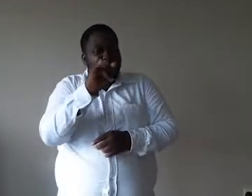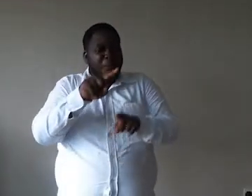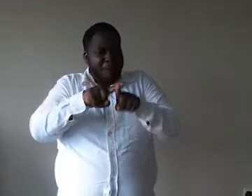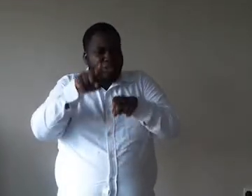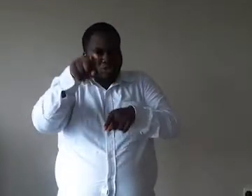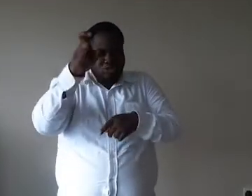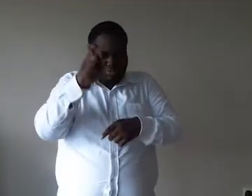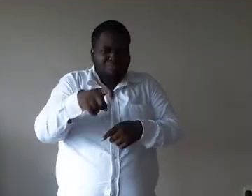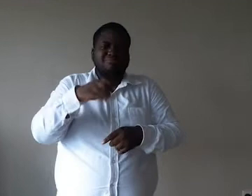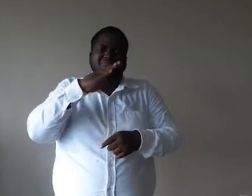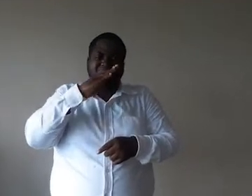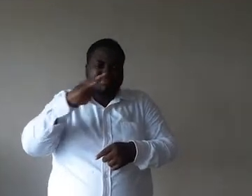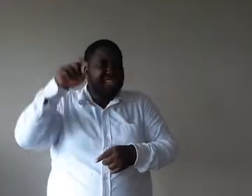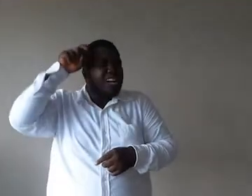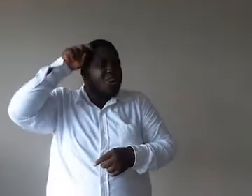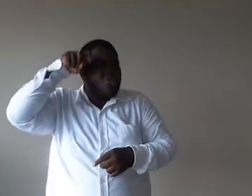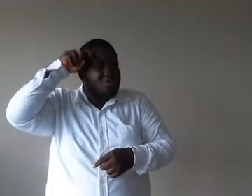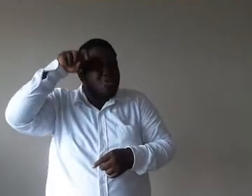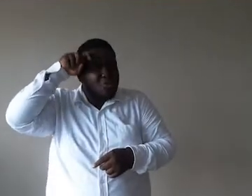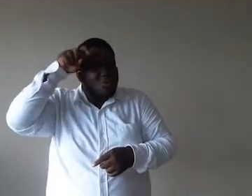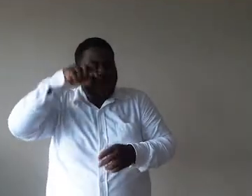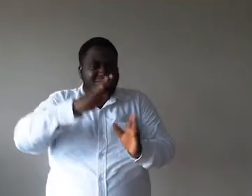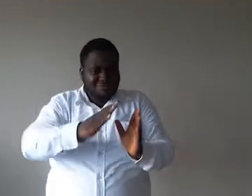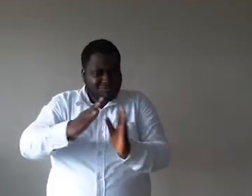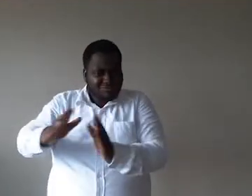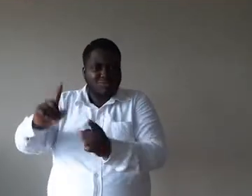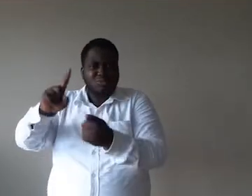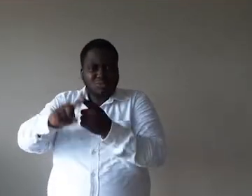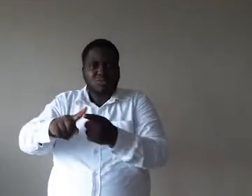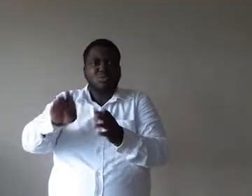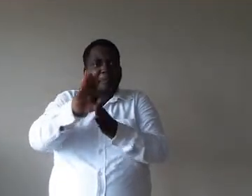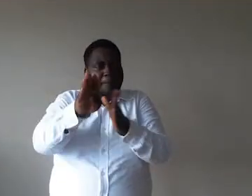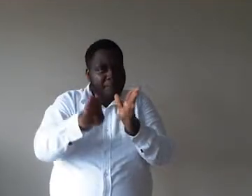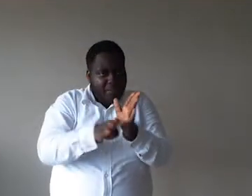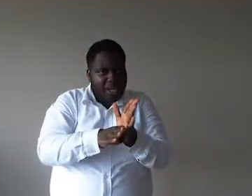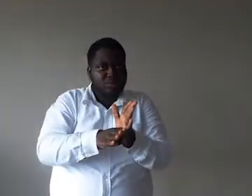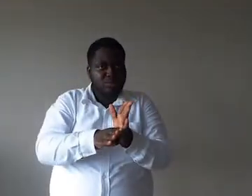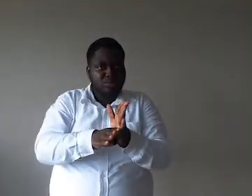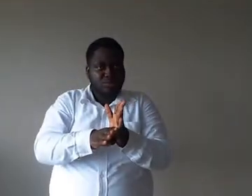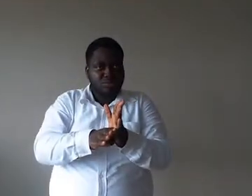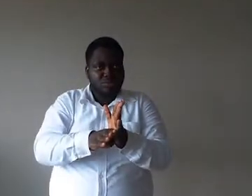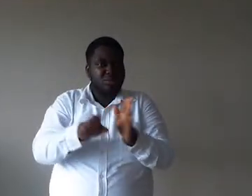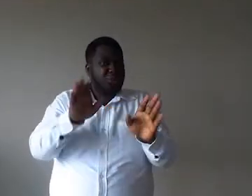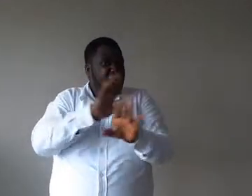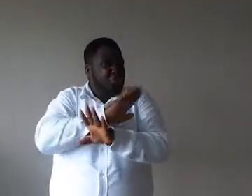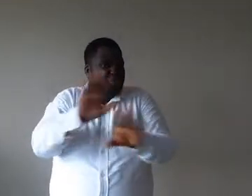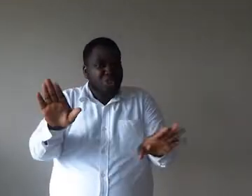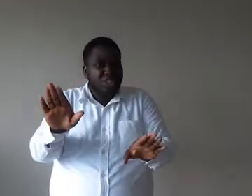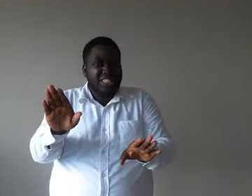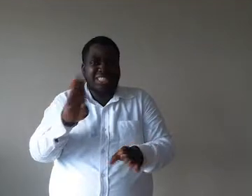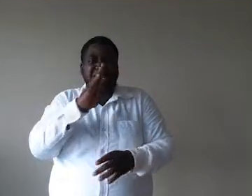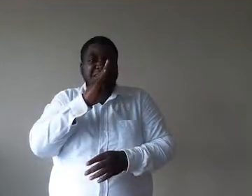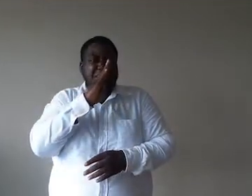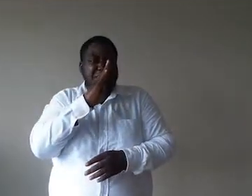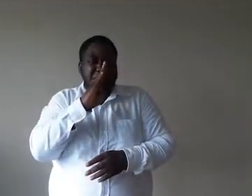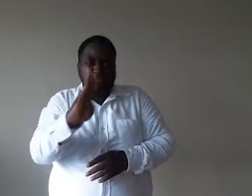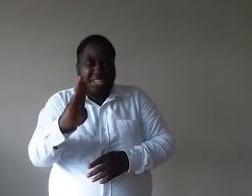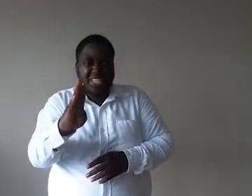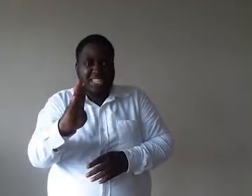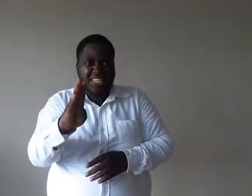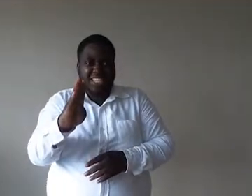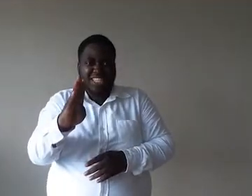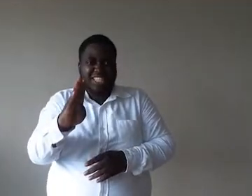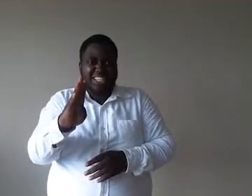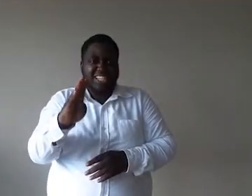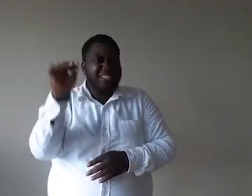we will understand. So please erase that idea from your mind. Take that portion from your mind. Anytime anybody tells you that the Bible